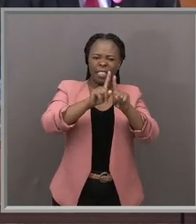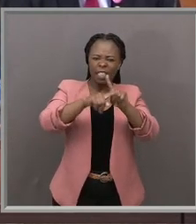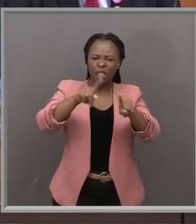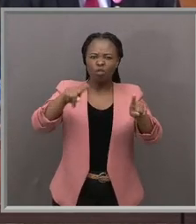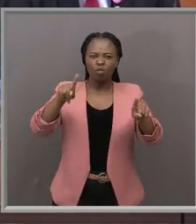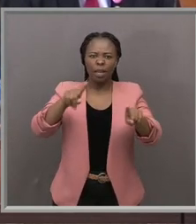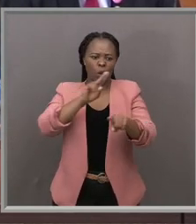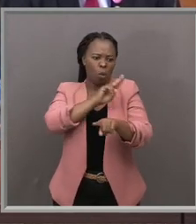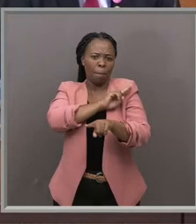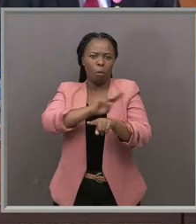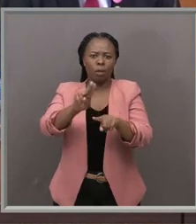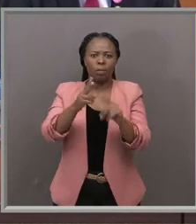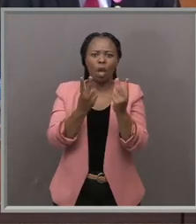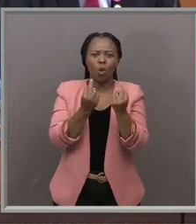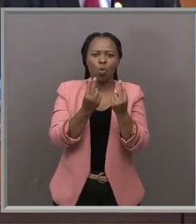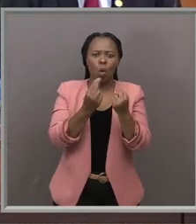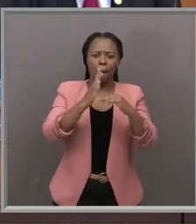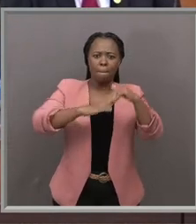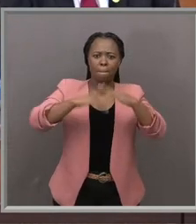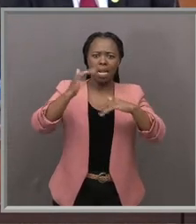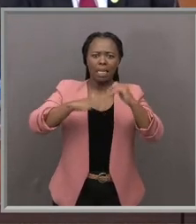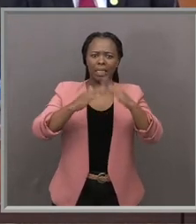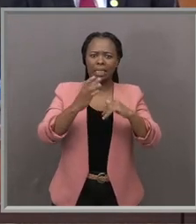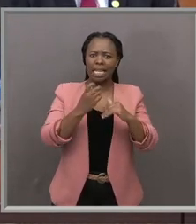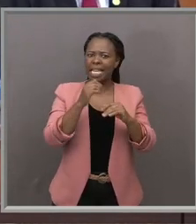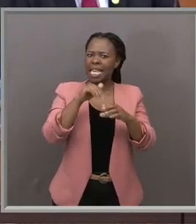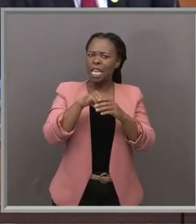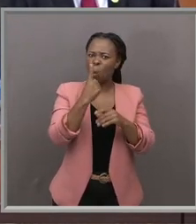go within a year. In addition to the